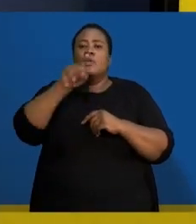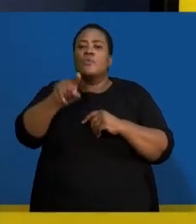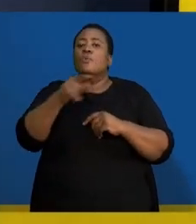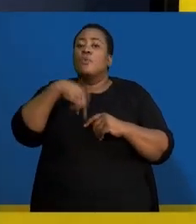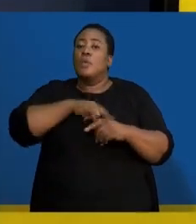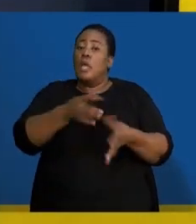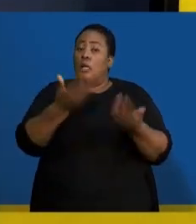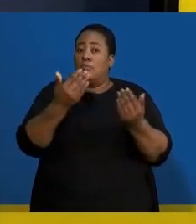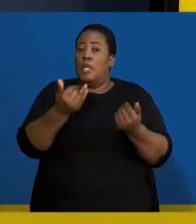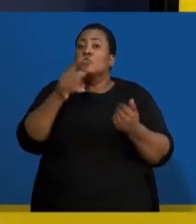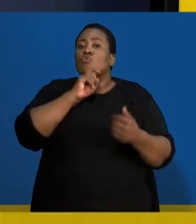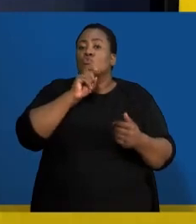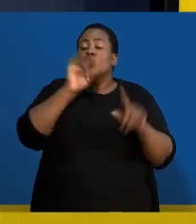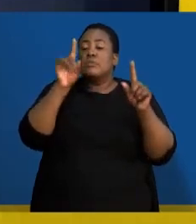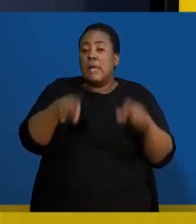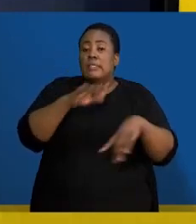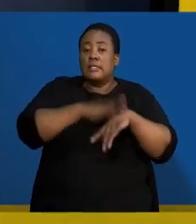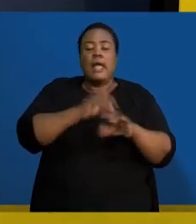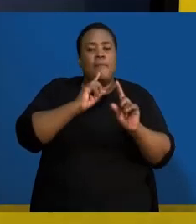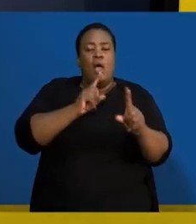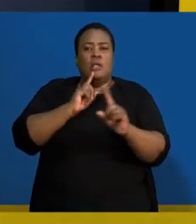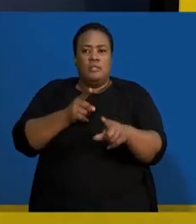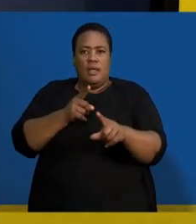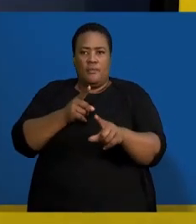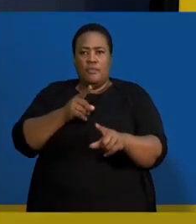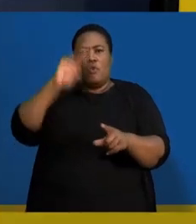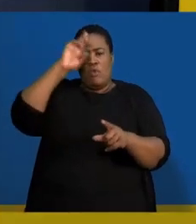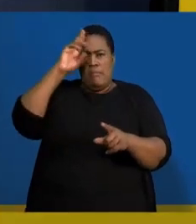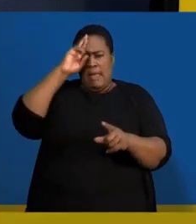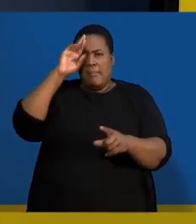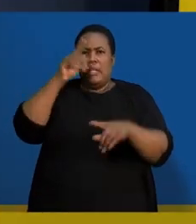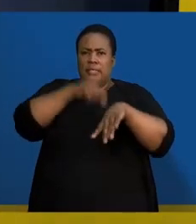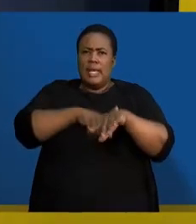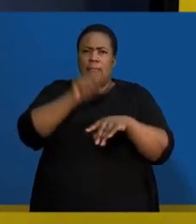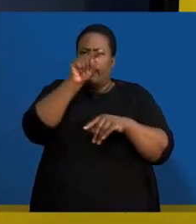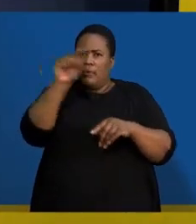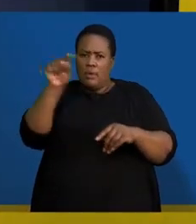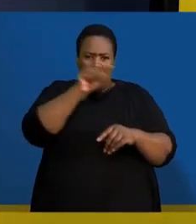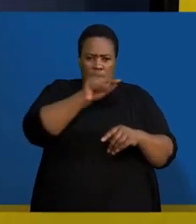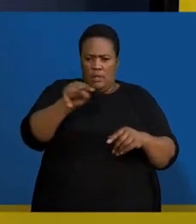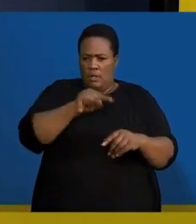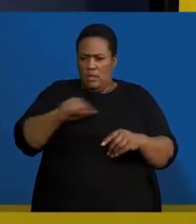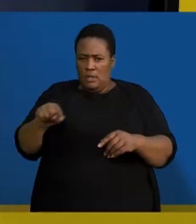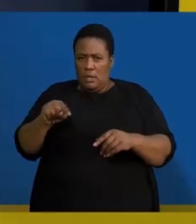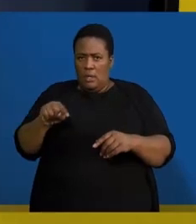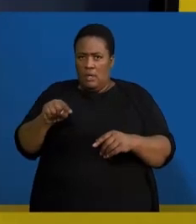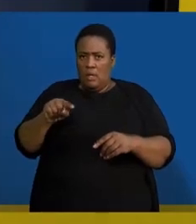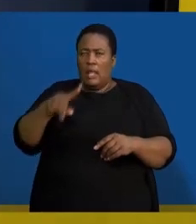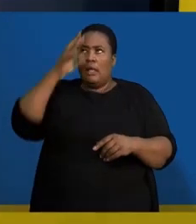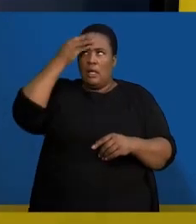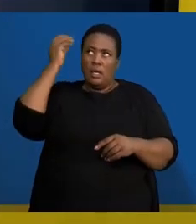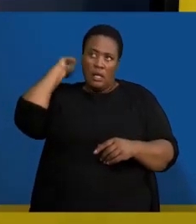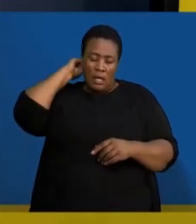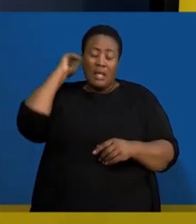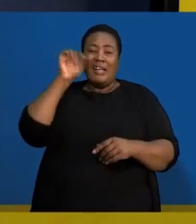question. Okay, and you need to bear in mind when you're highlighting and underlining, bear in mind what the source is about. Remember when